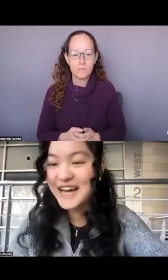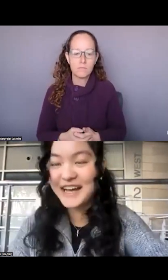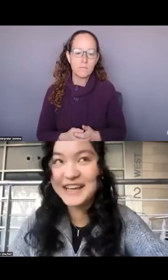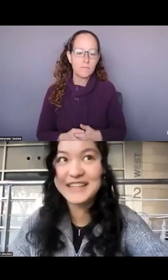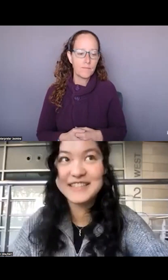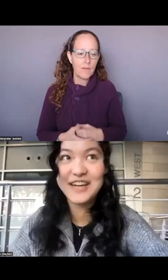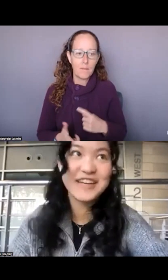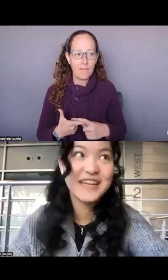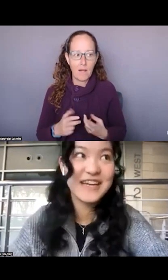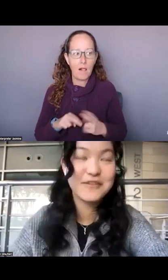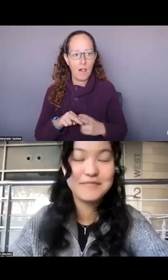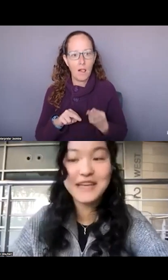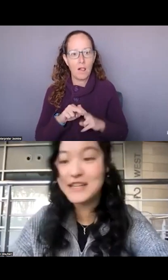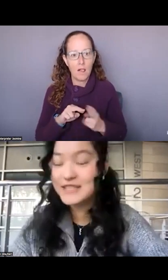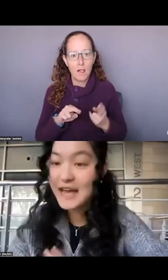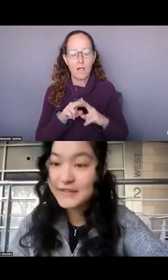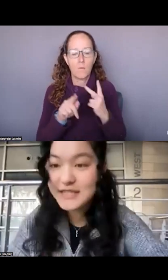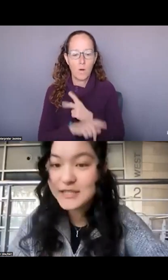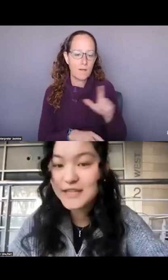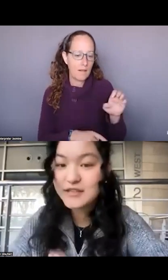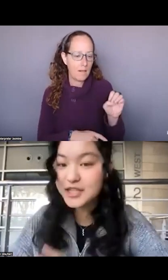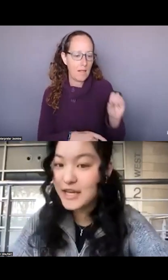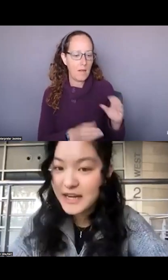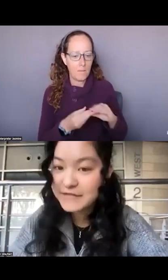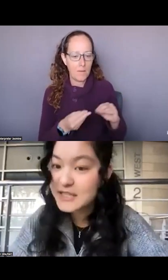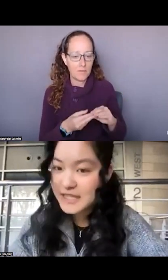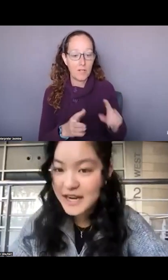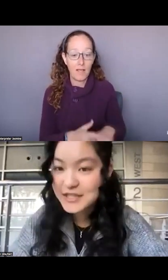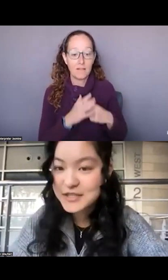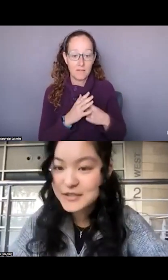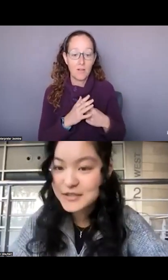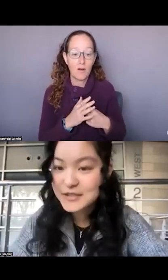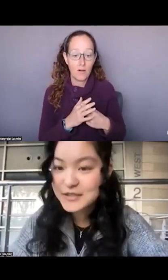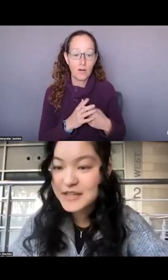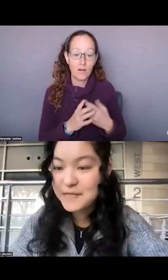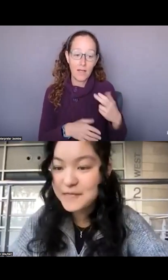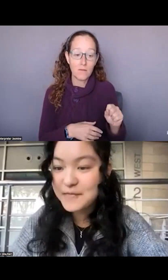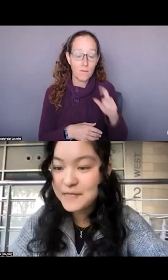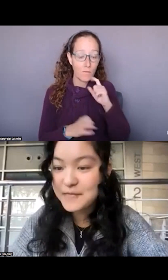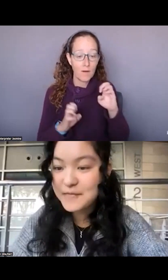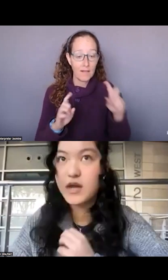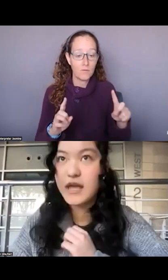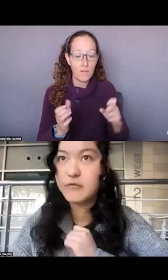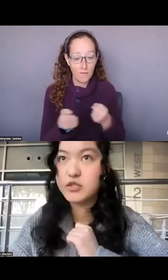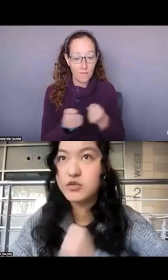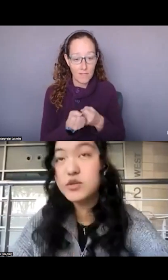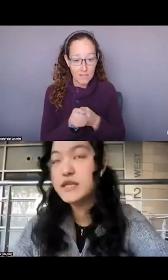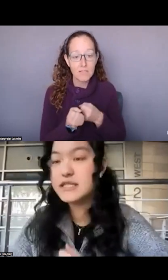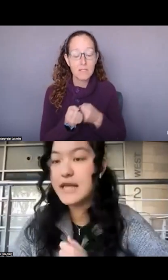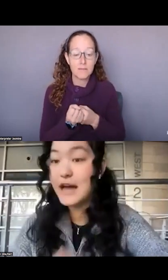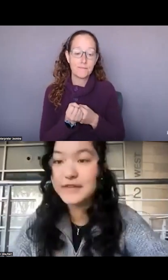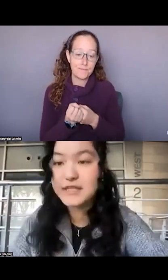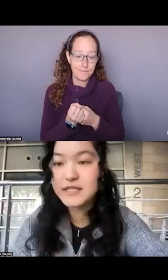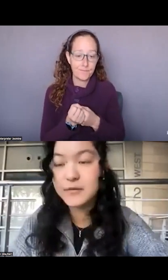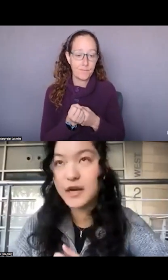mentioned, I started in this advocacy space through education advocacy in high school. And I think